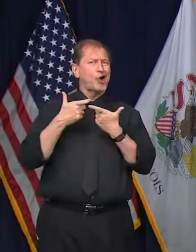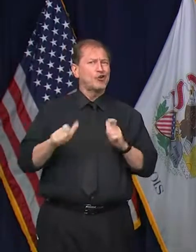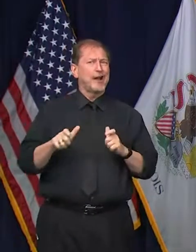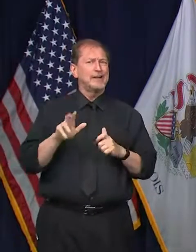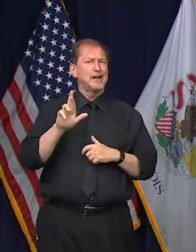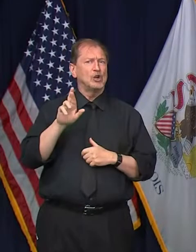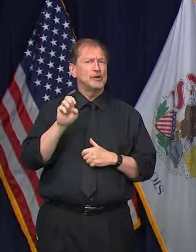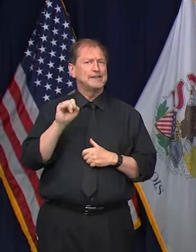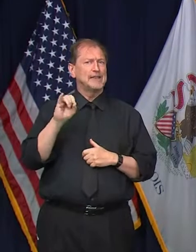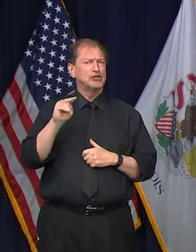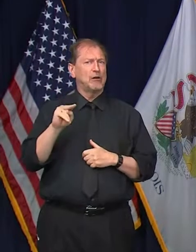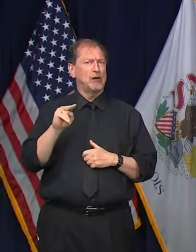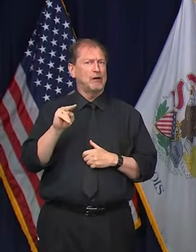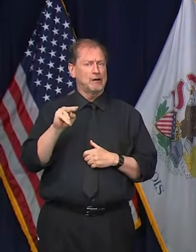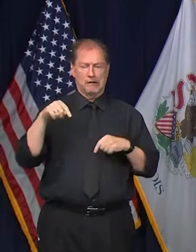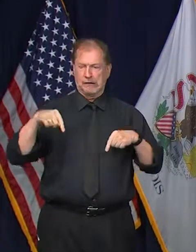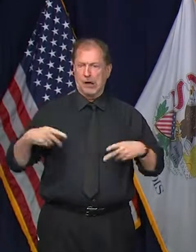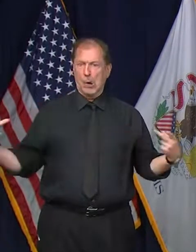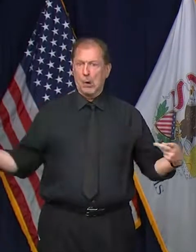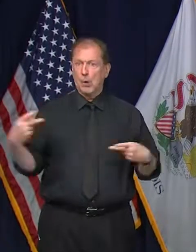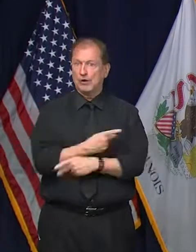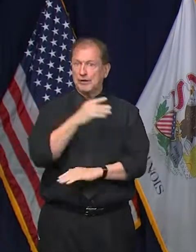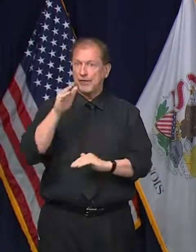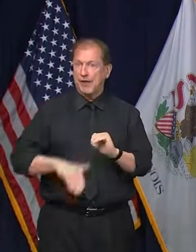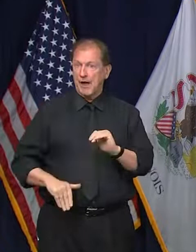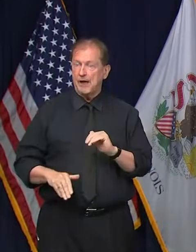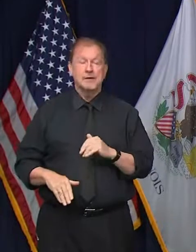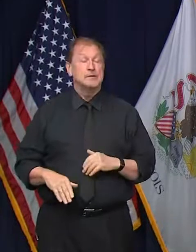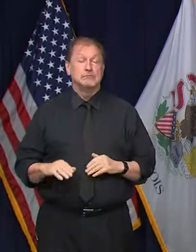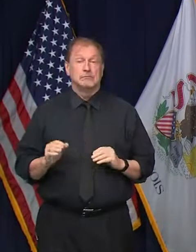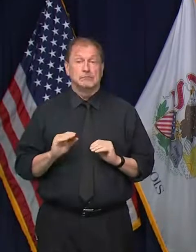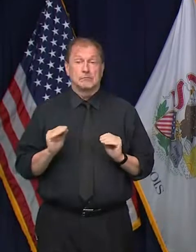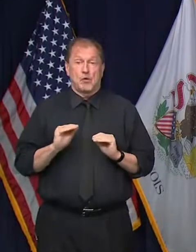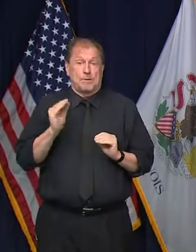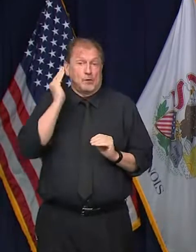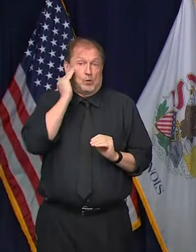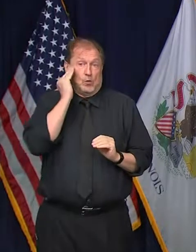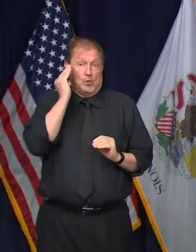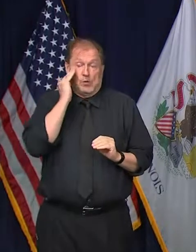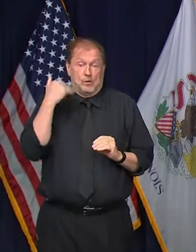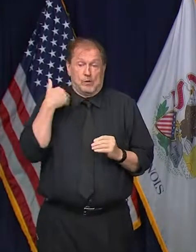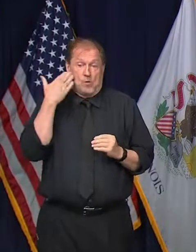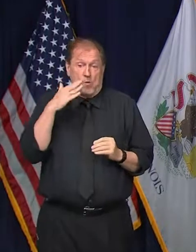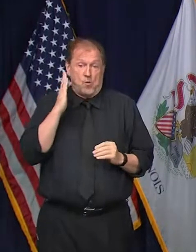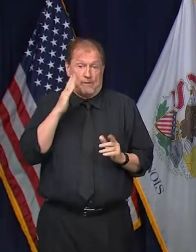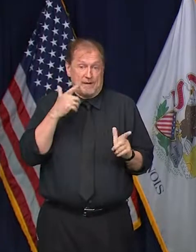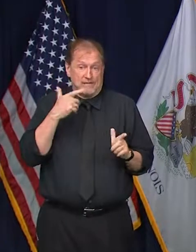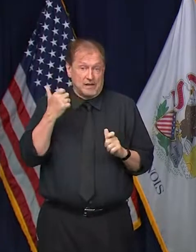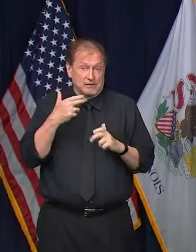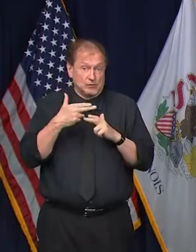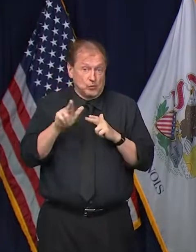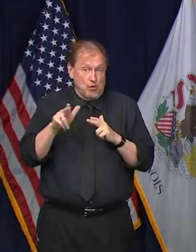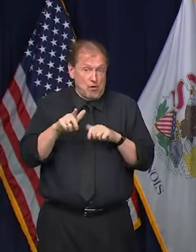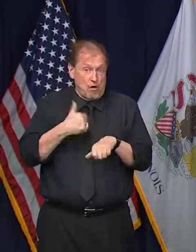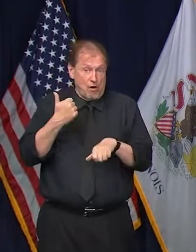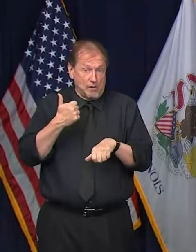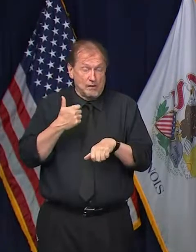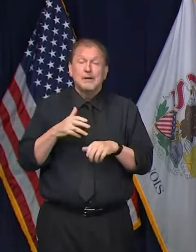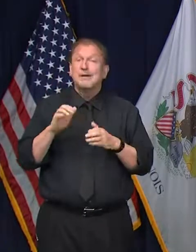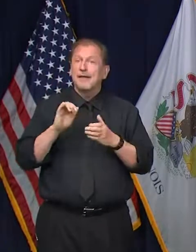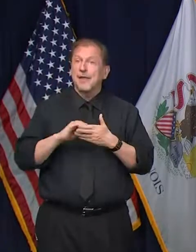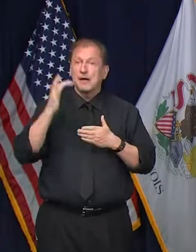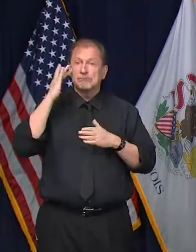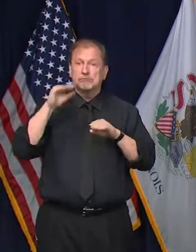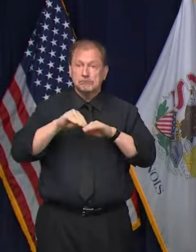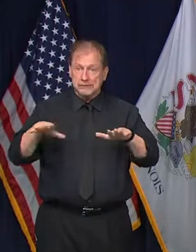fact, when this pandemic would begin to subside in any way. In fact, the pandemic itself has not, but the